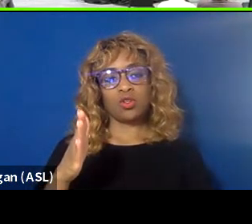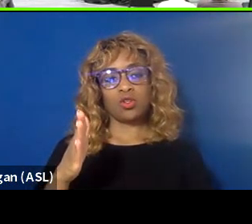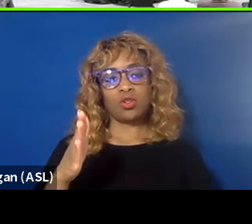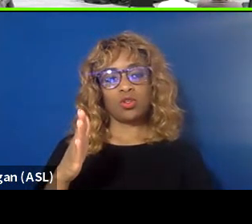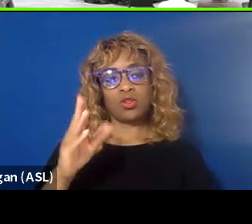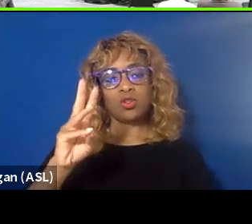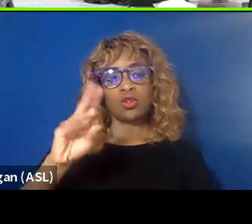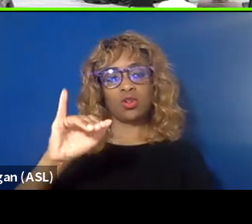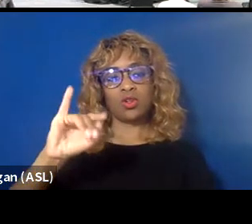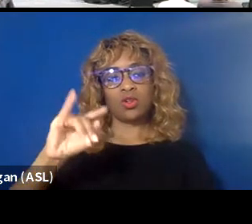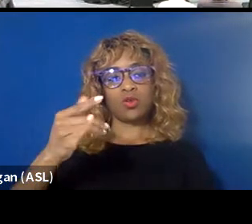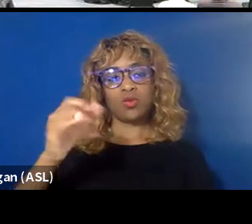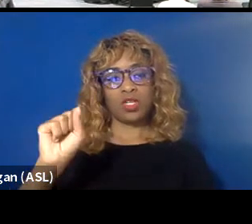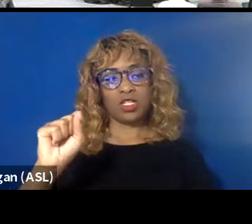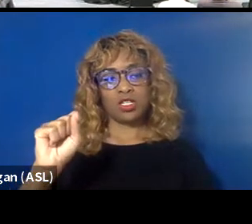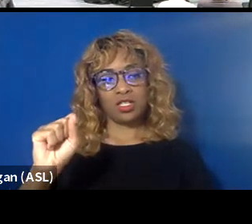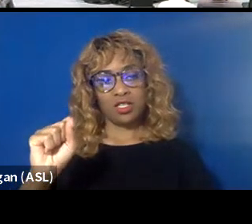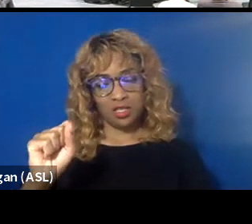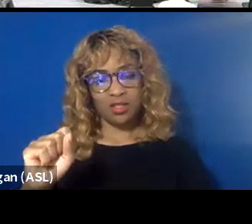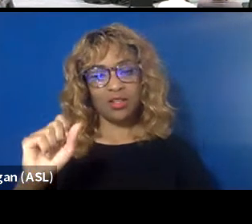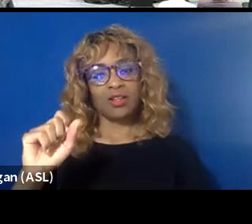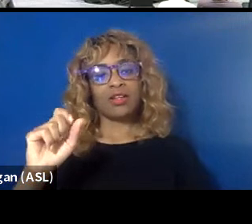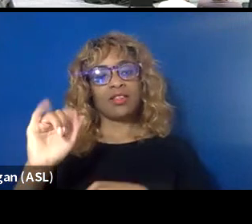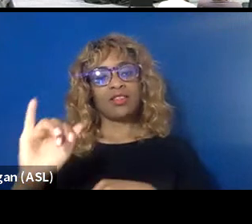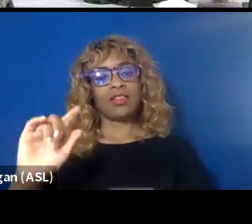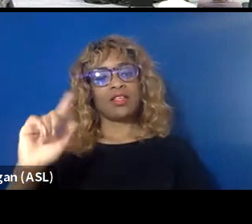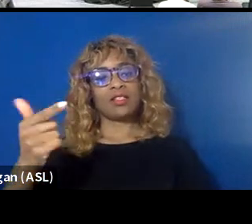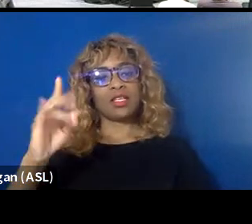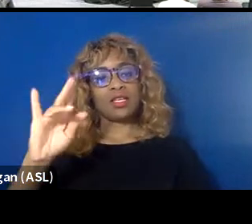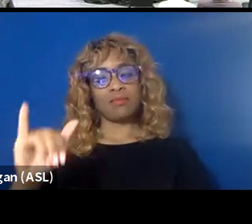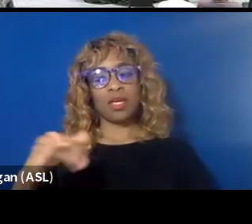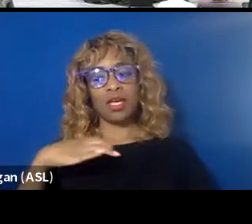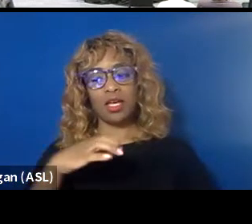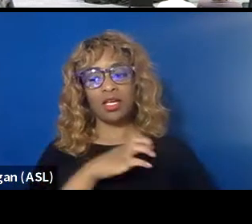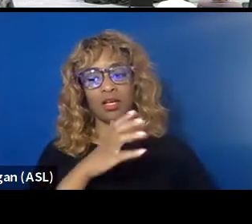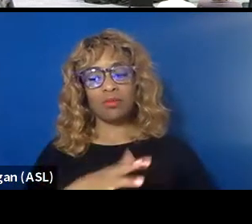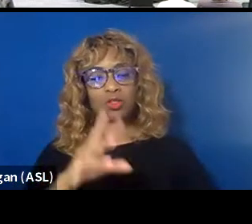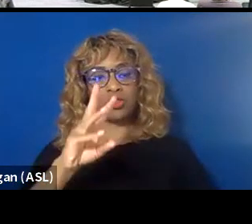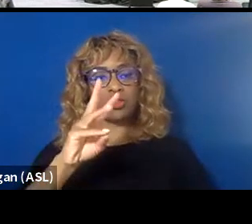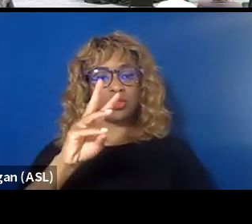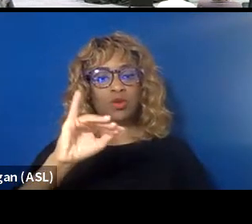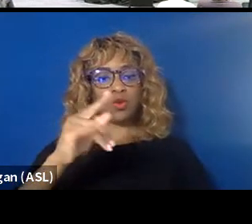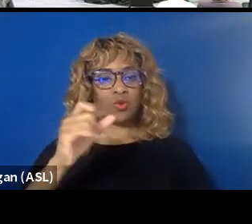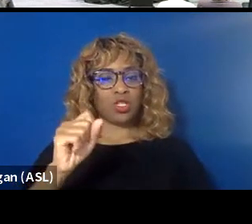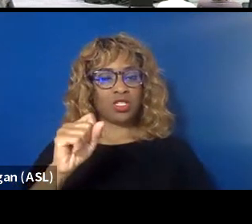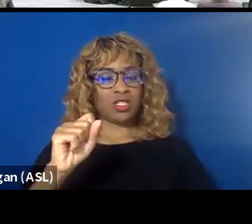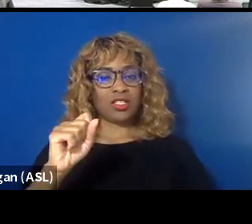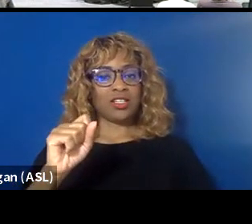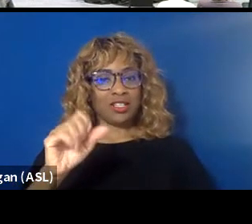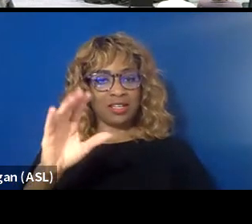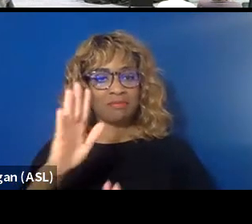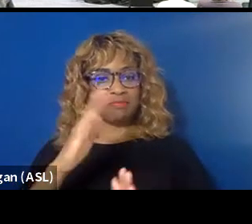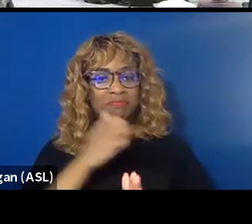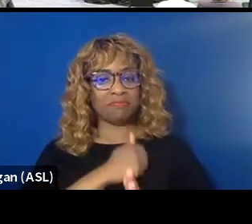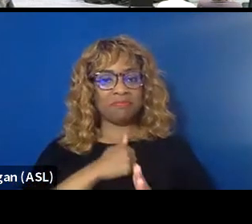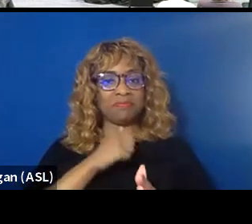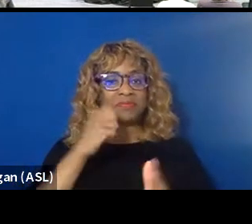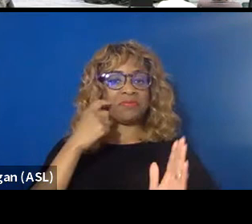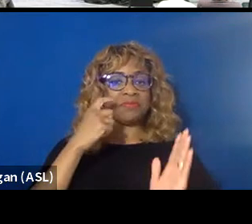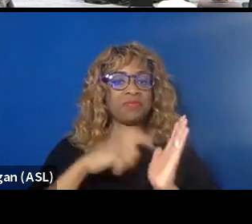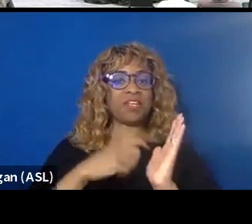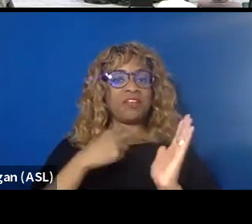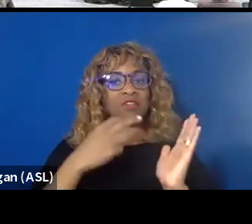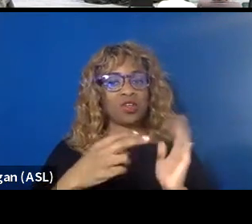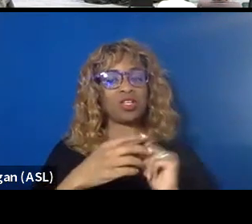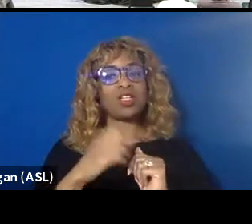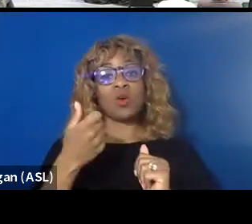Commissioner Witches. Second made by Commissioner Witches. Your voice is morphed sometime. My apologies. Is there any discussion